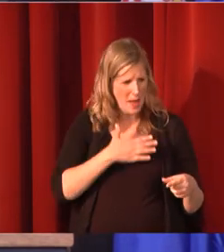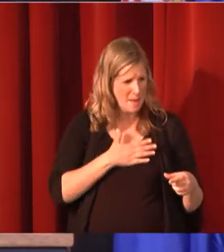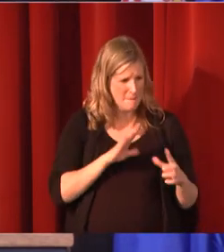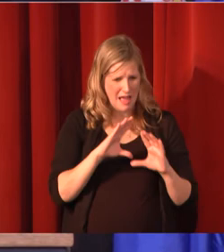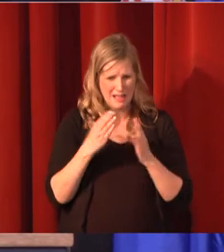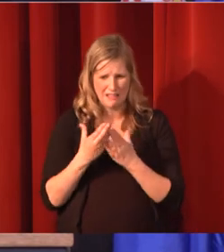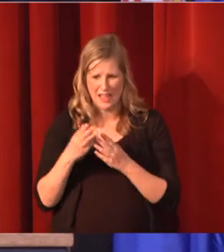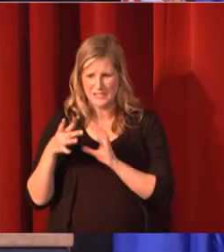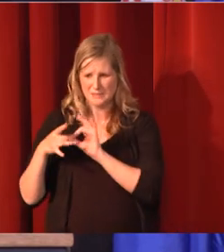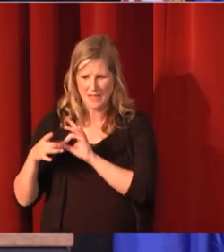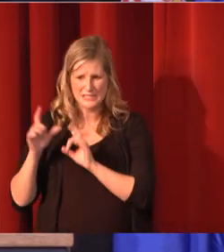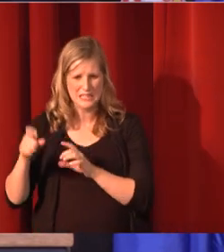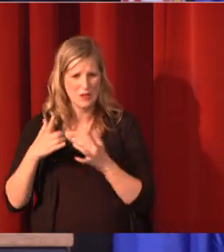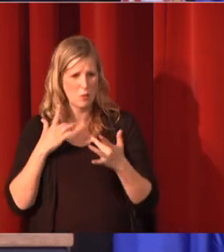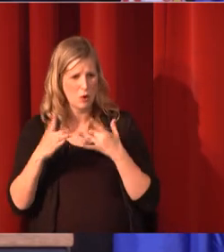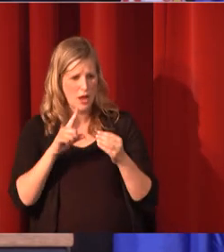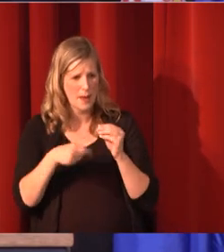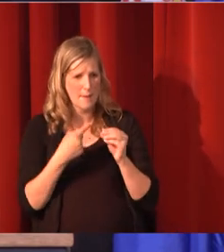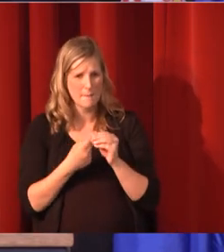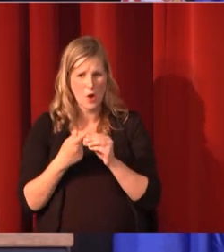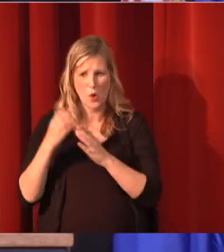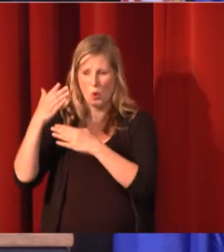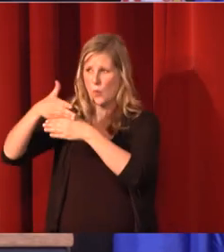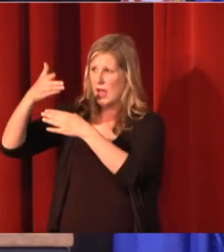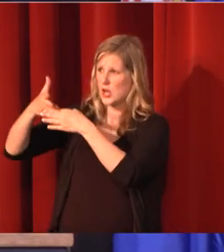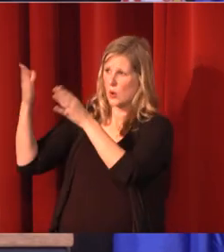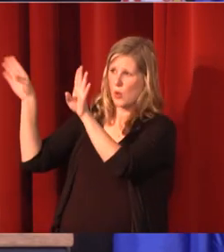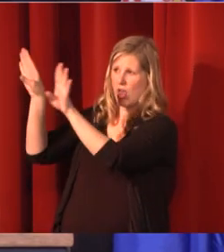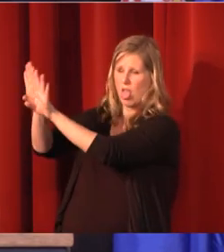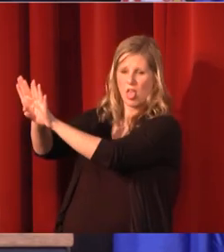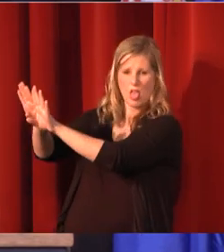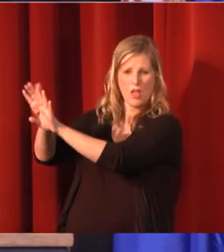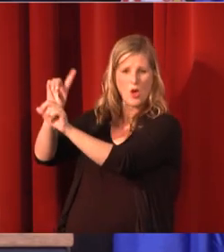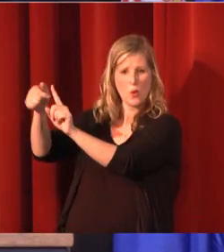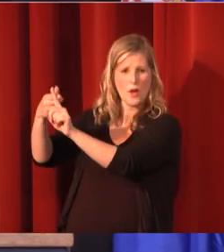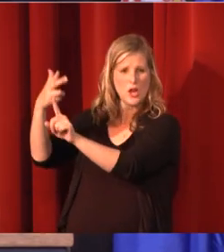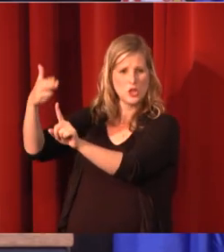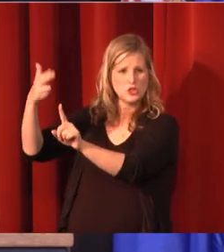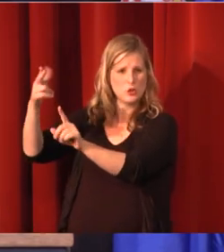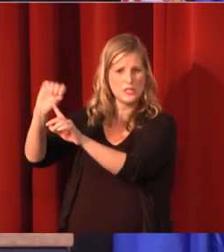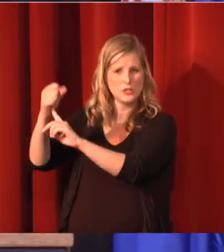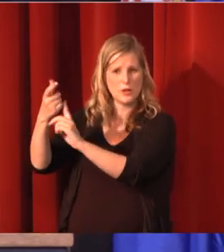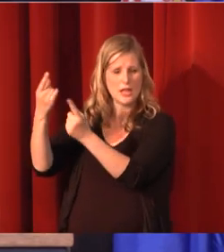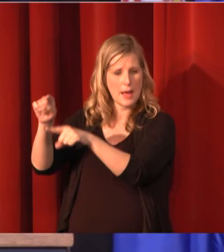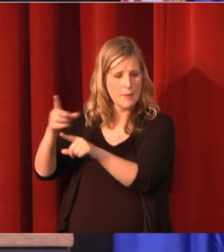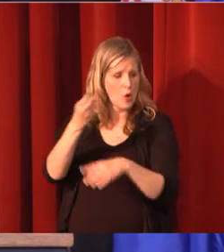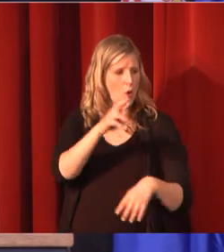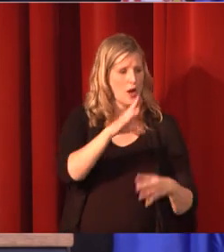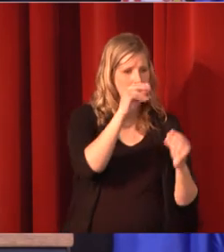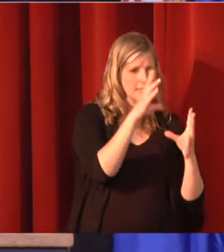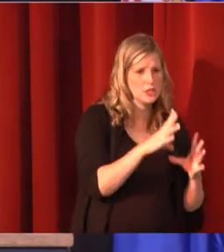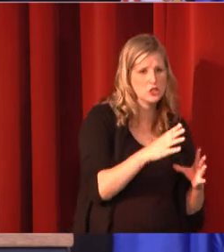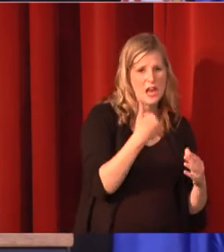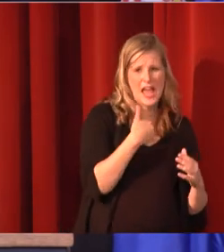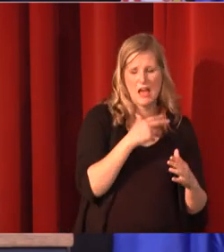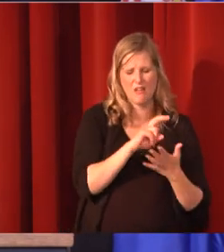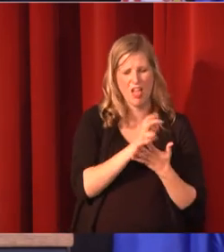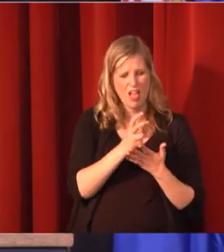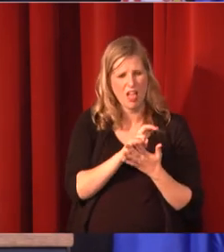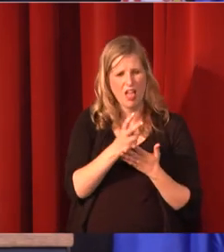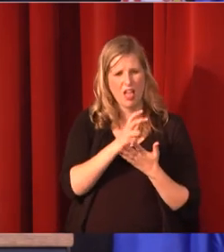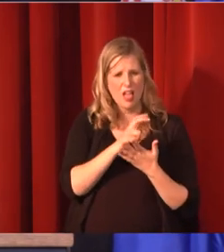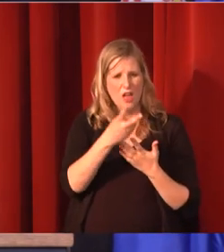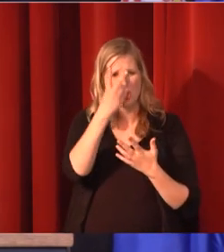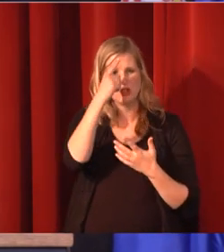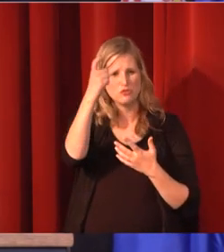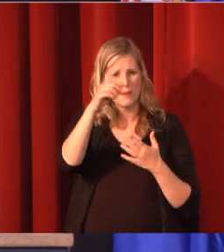have to worry about covering the windows in an active shooter situation and from their teacher who suffers nightmares about whether